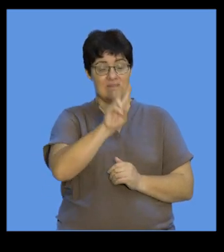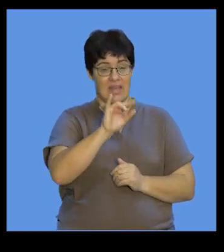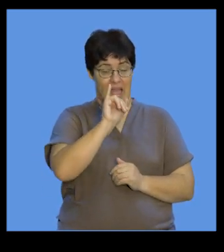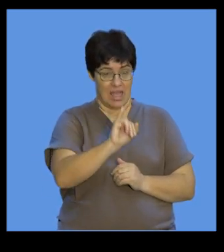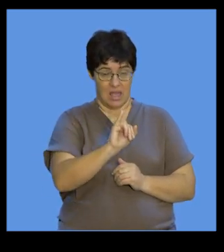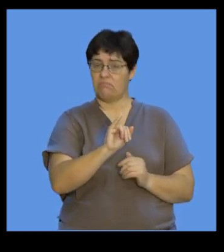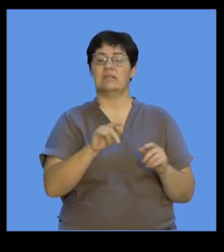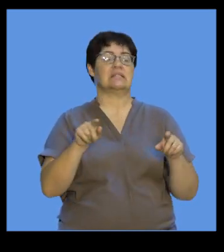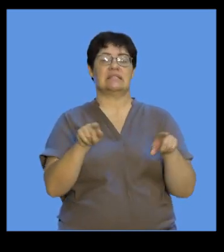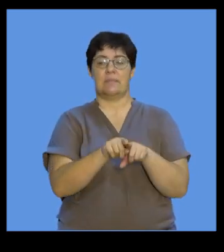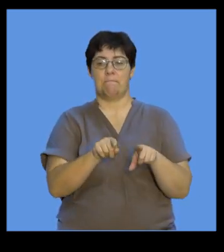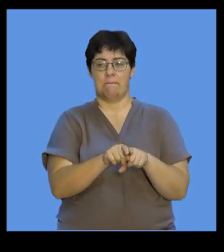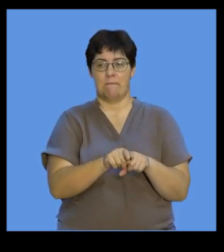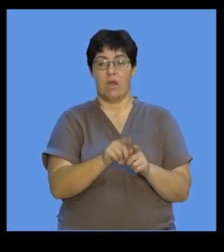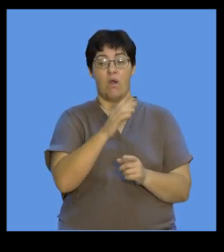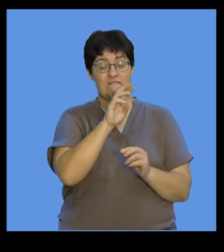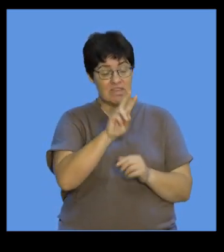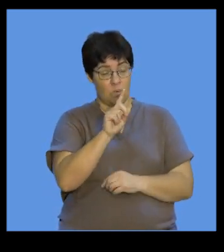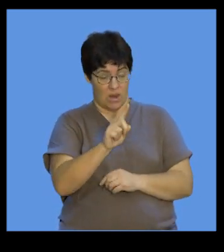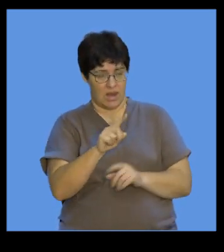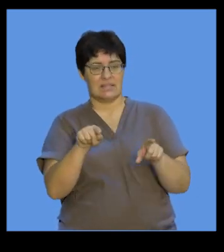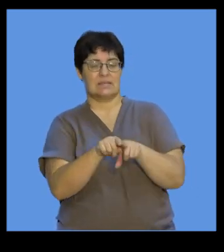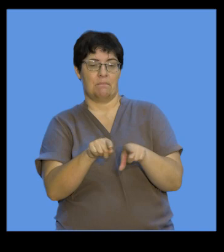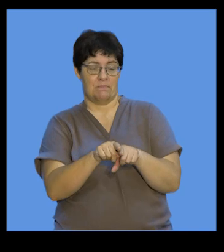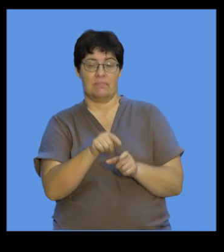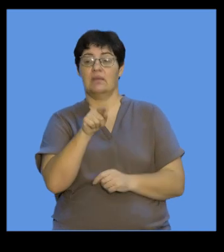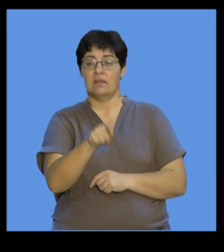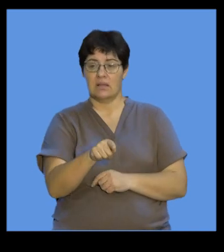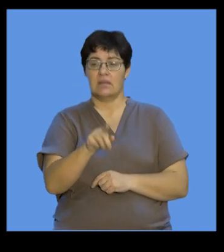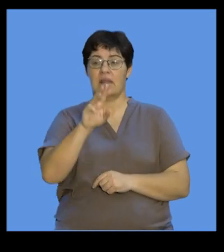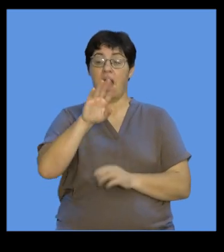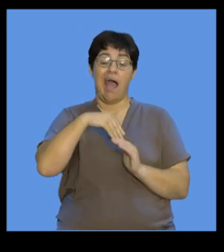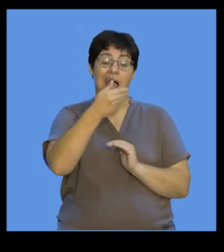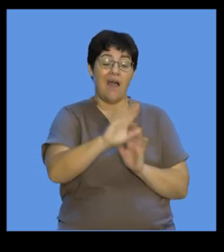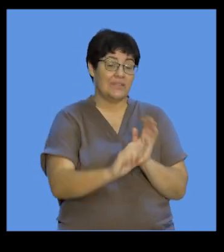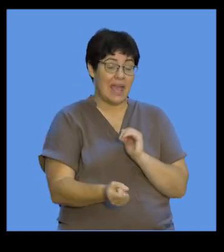and afterwards they have two different,